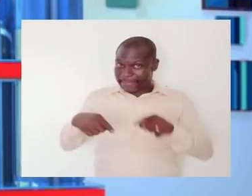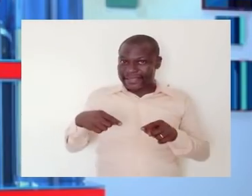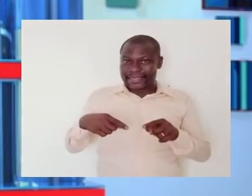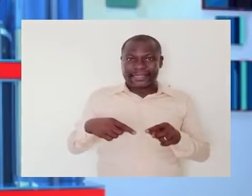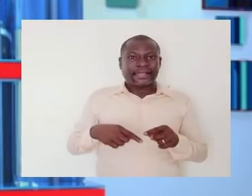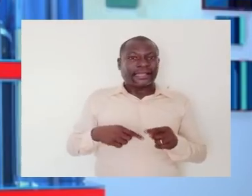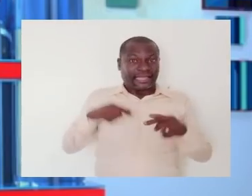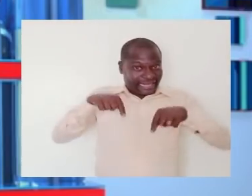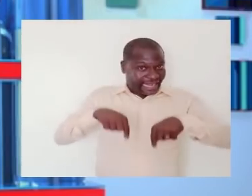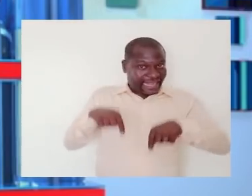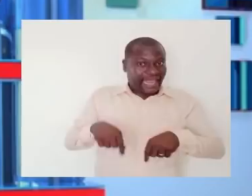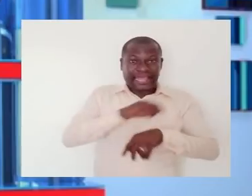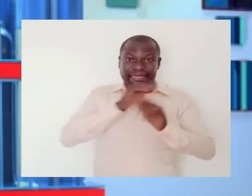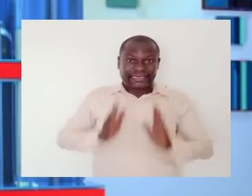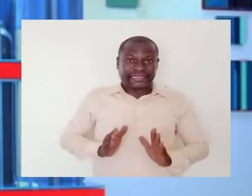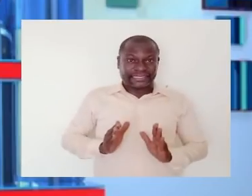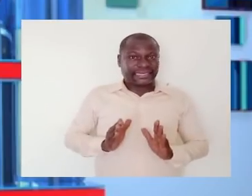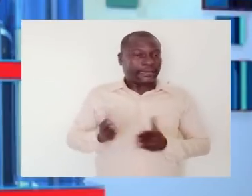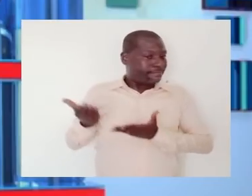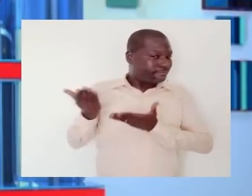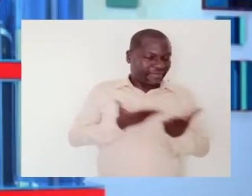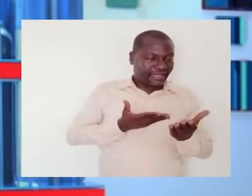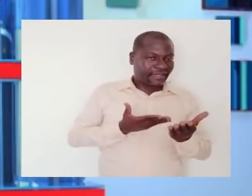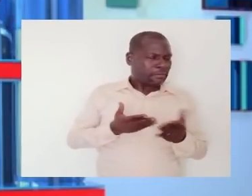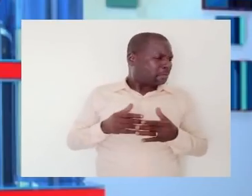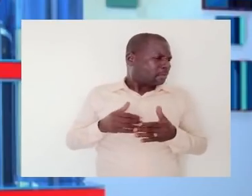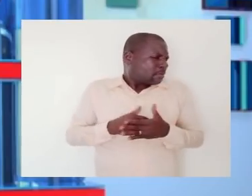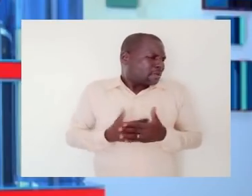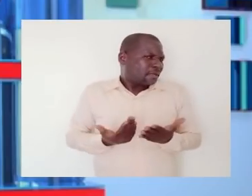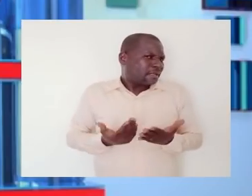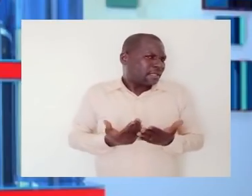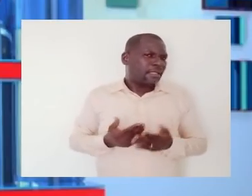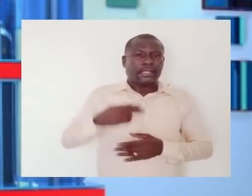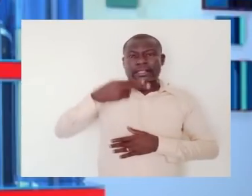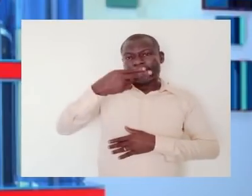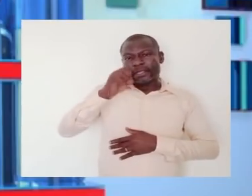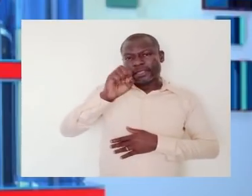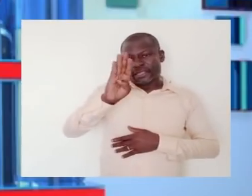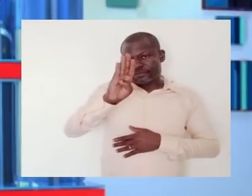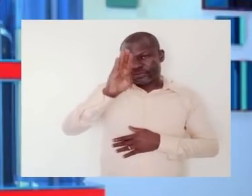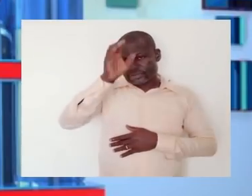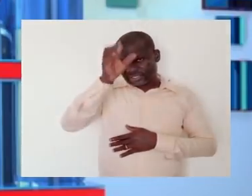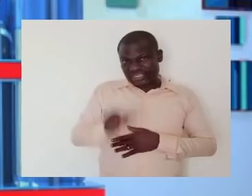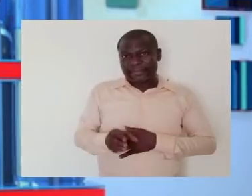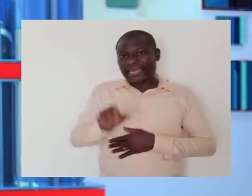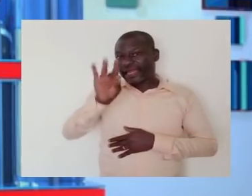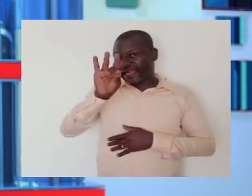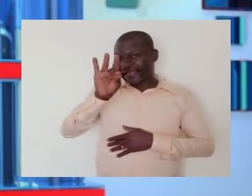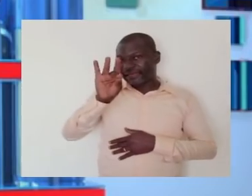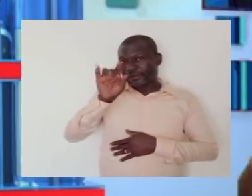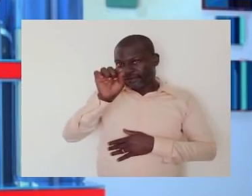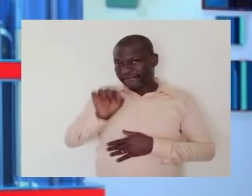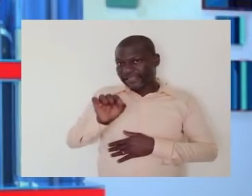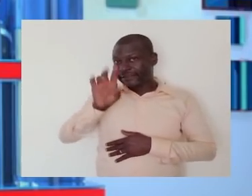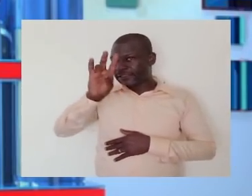Enyema eko osuono, ne ne o Kristo ni eko kotu ha, ose ode dome. Hebrews chapter 8 verse 7. Na